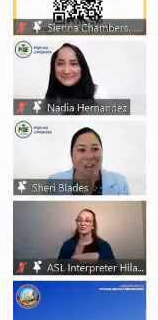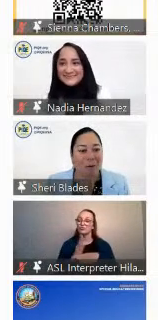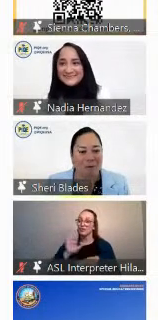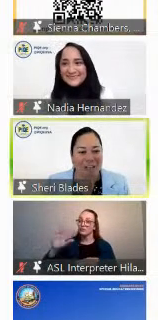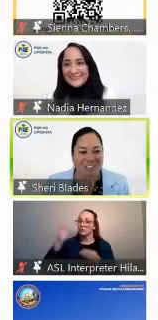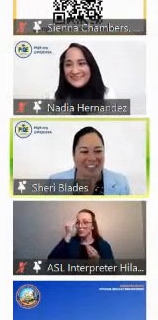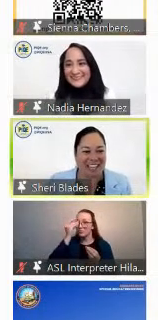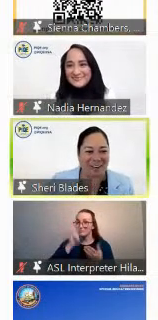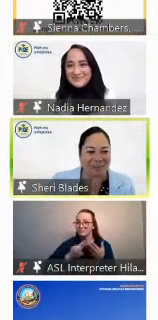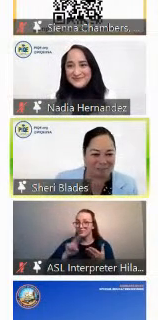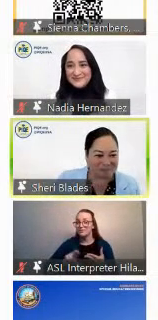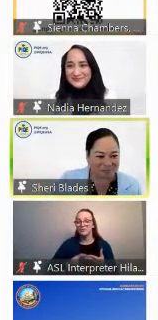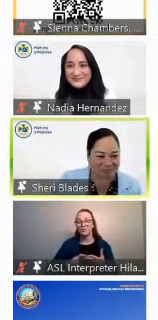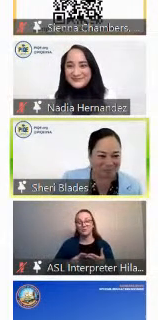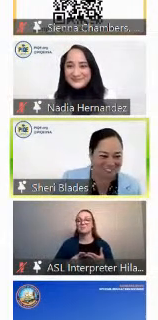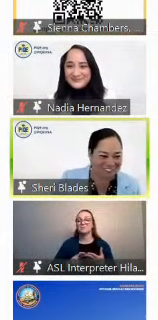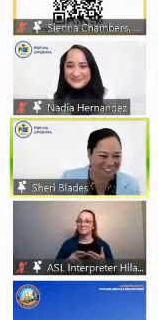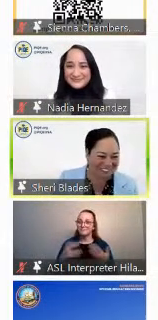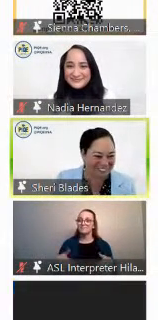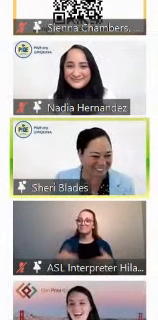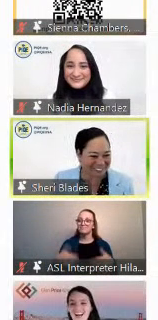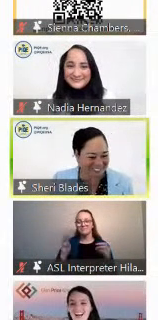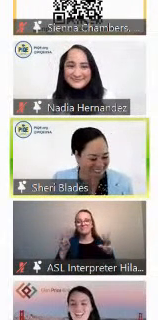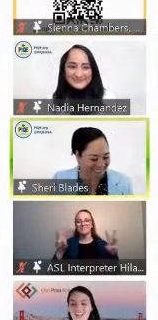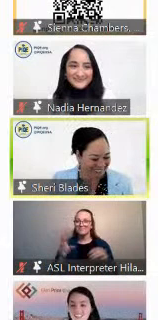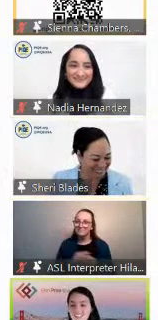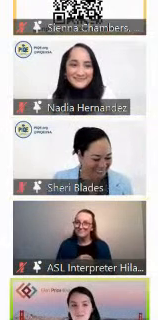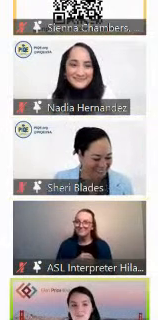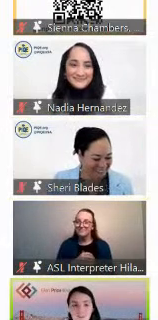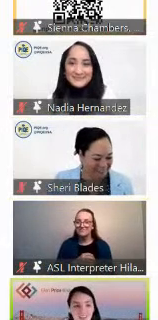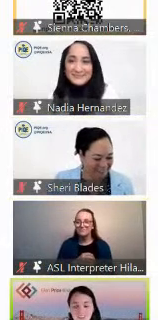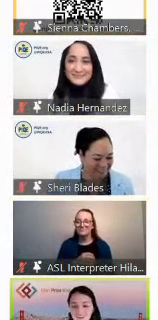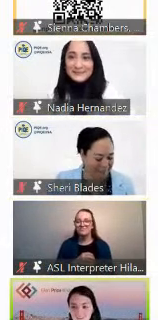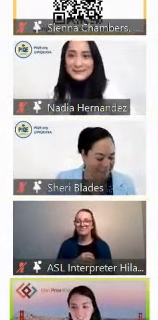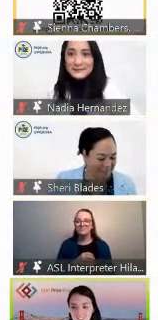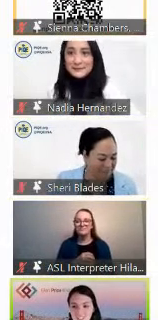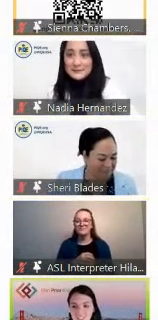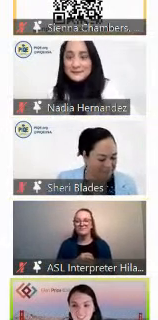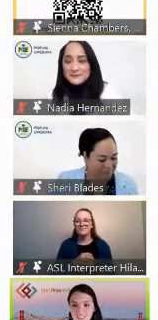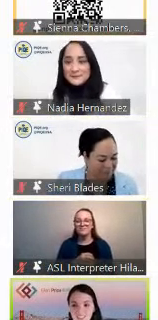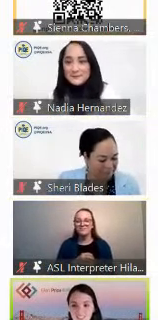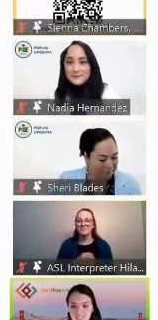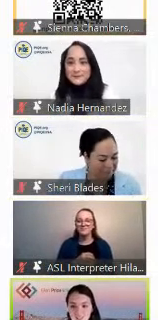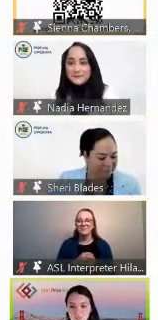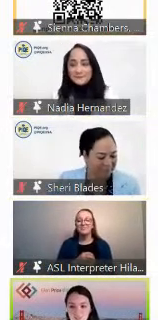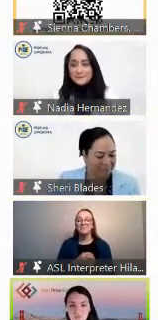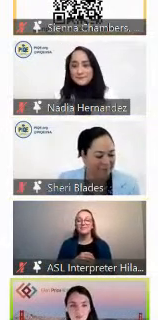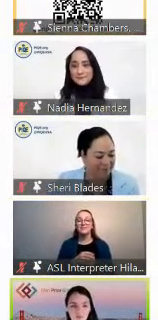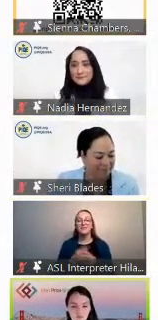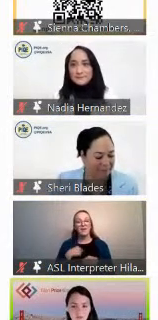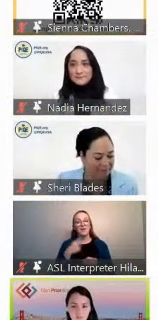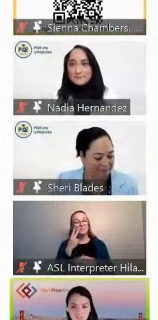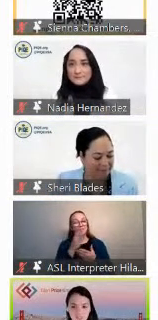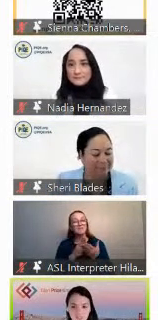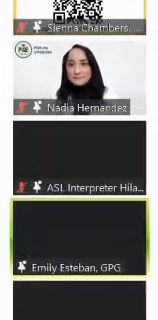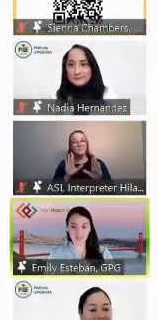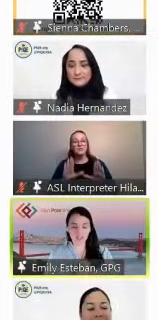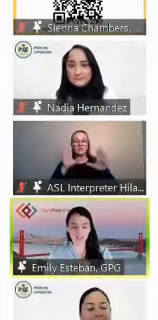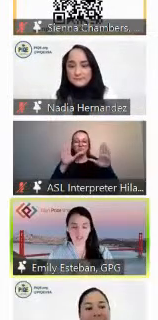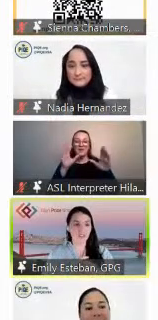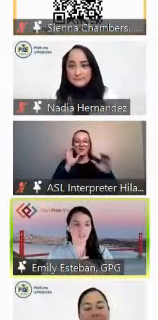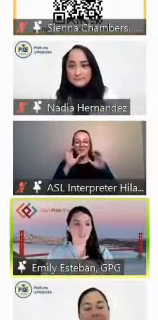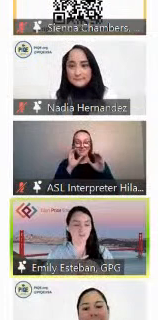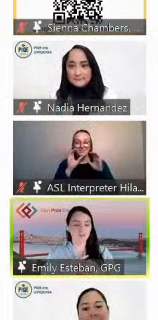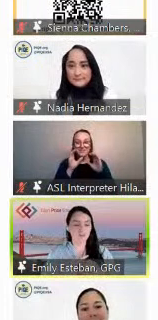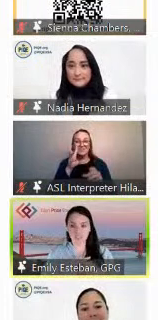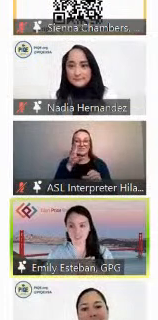enlightening. Our pleasure. Thank you. Of course. I'm seeing some great conversation in the discourse from work group members as